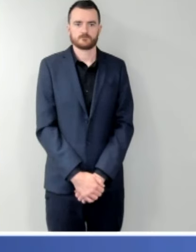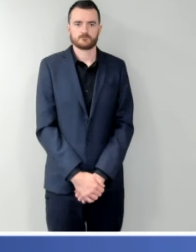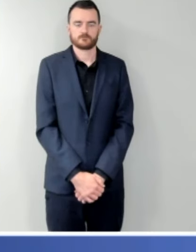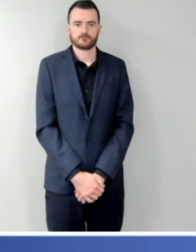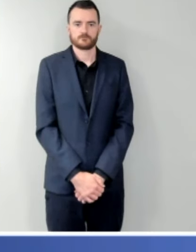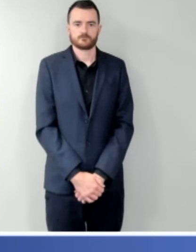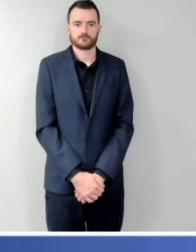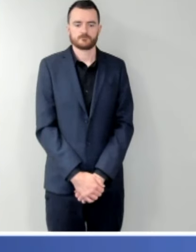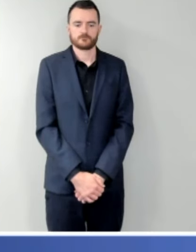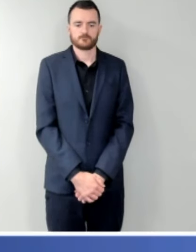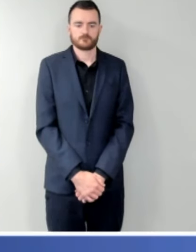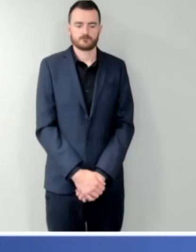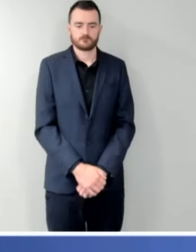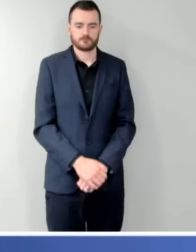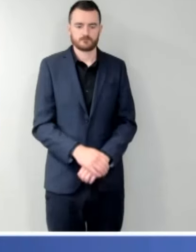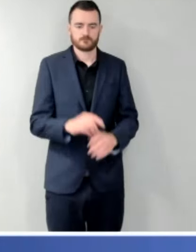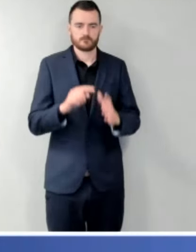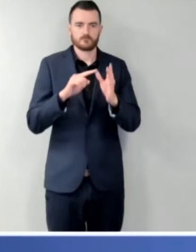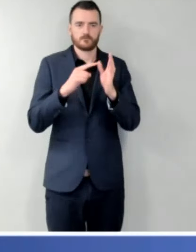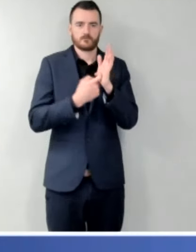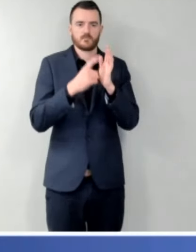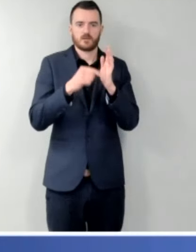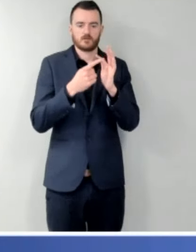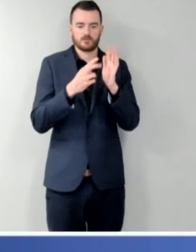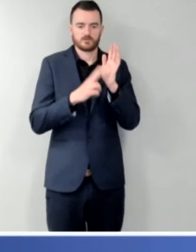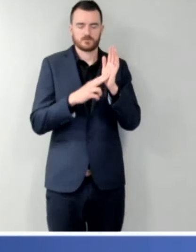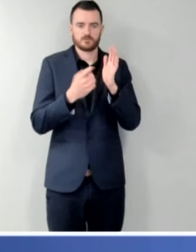Ian Ryder and Yvonne Ryder,